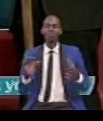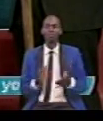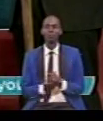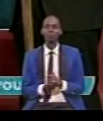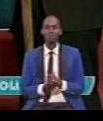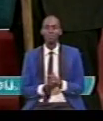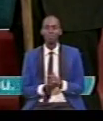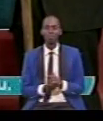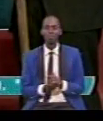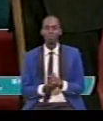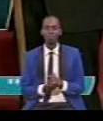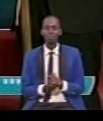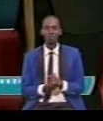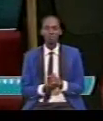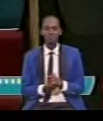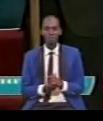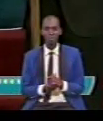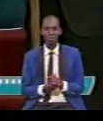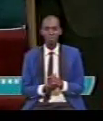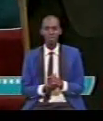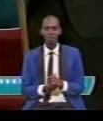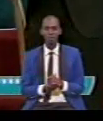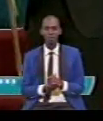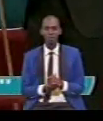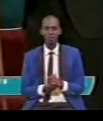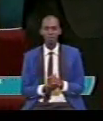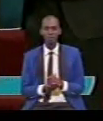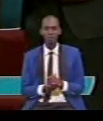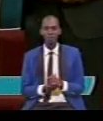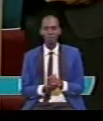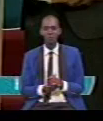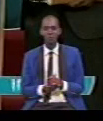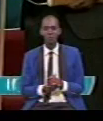and let us see. Tell her to move.